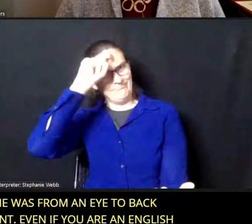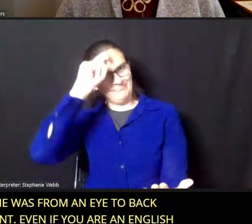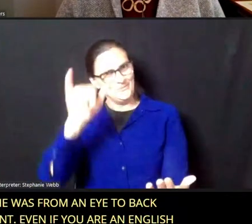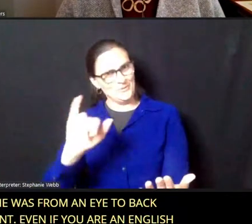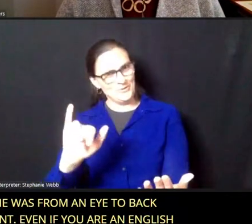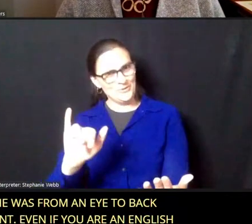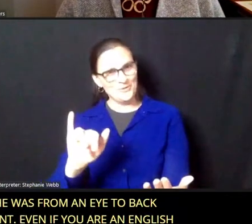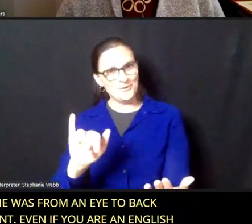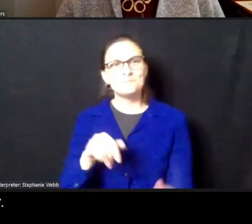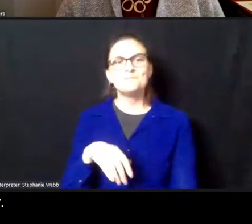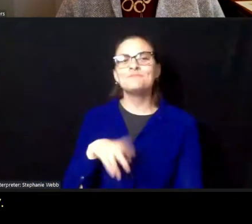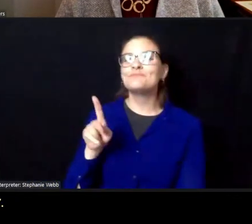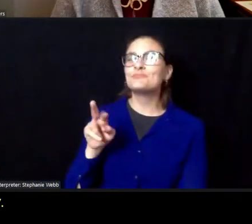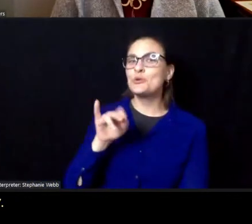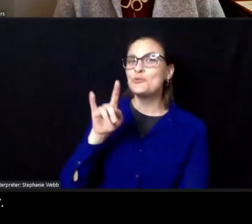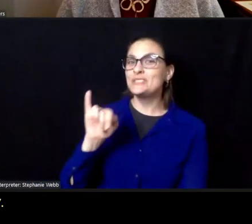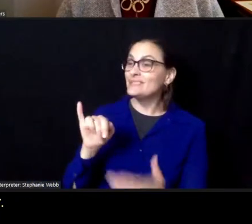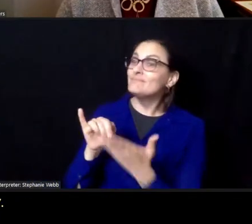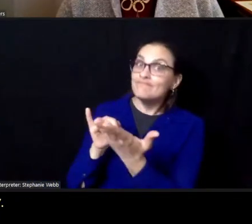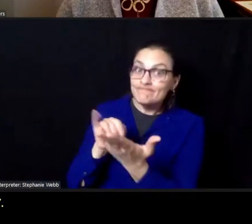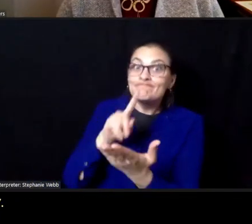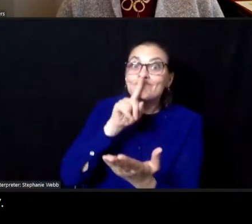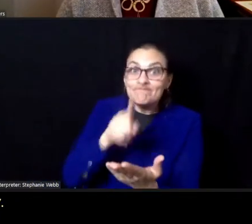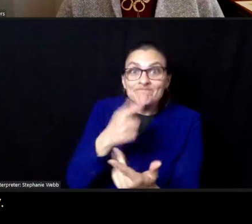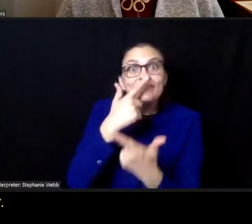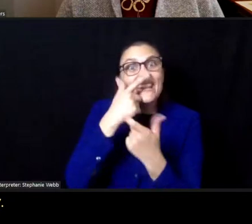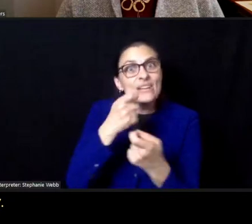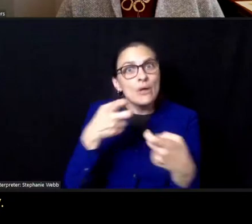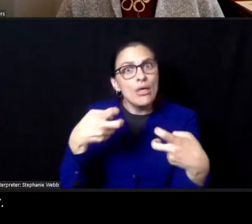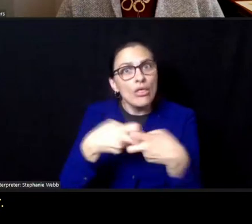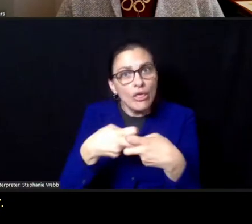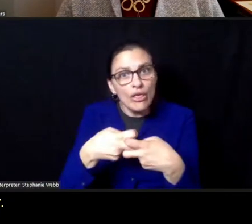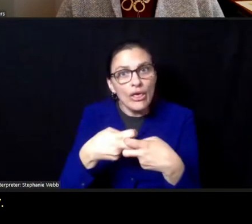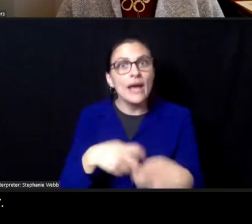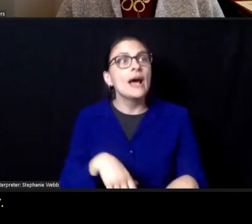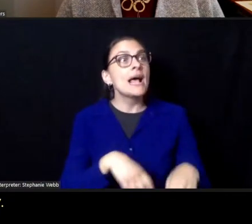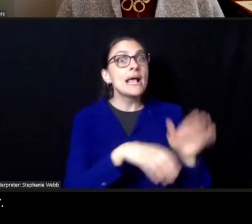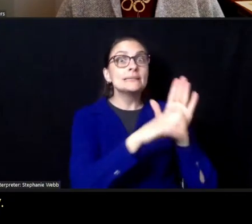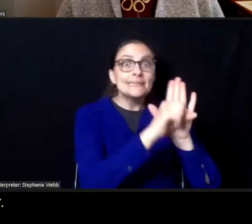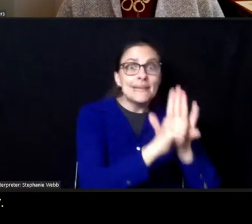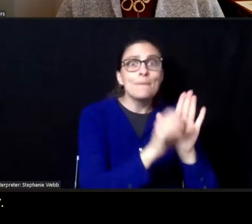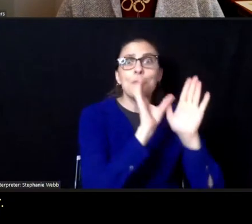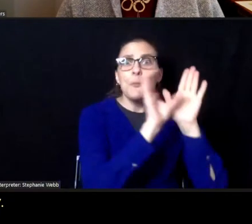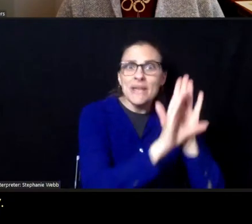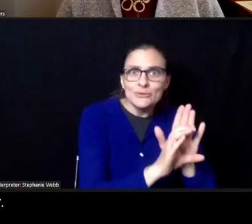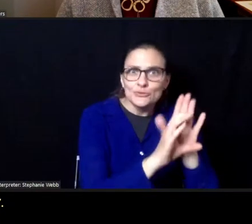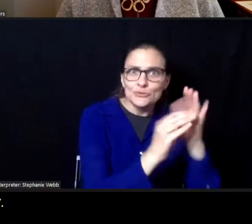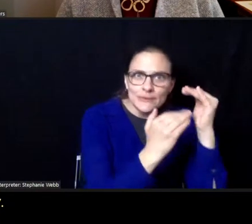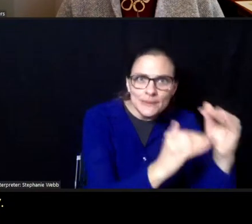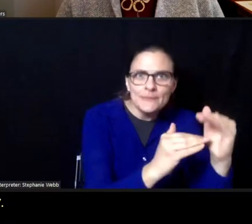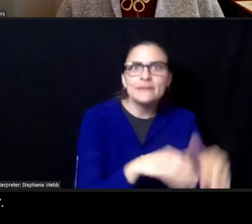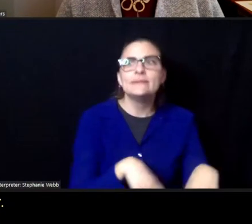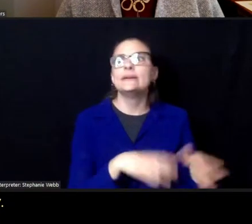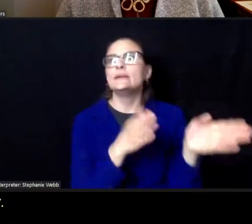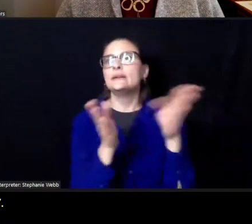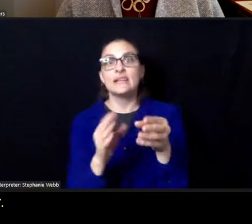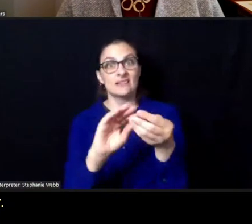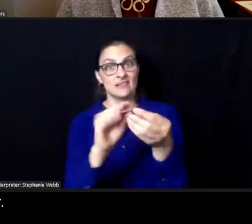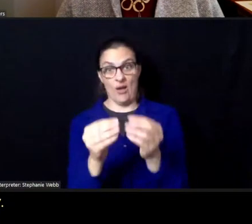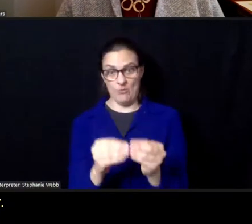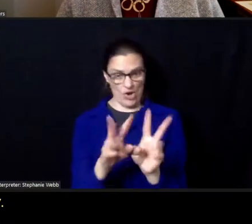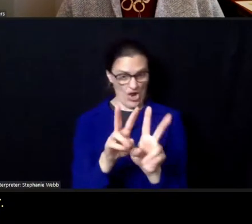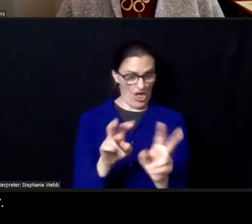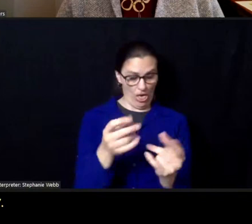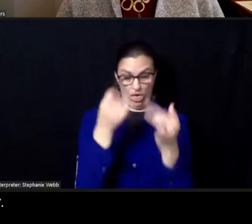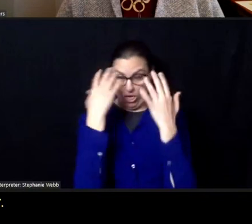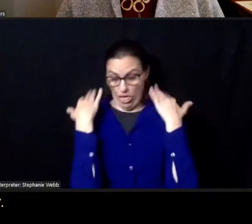symbols. Numbers are complicated for people to comprehend. Everyone wants something different or has a different priority.